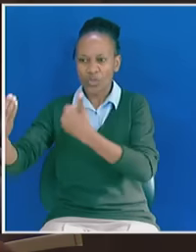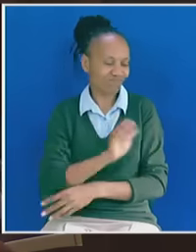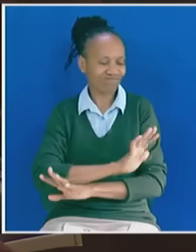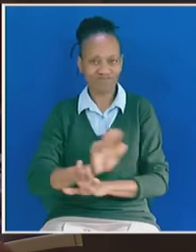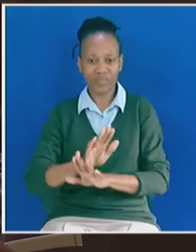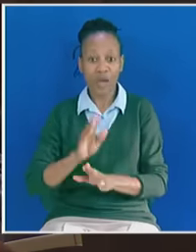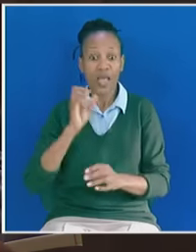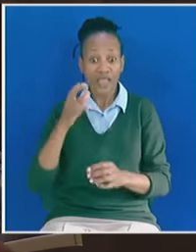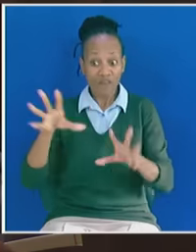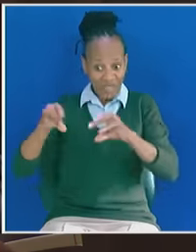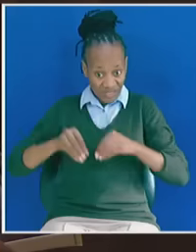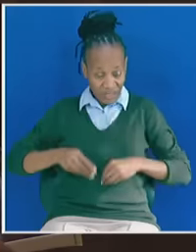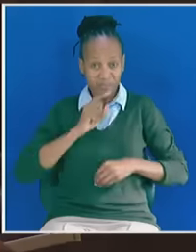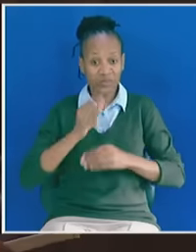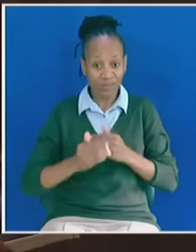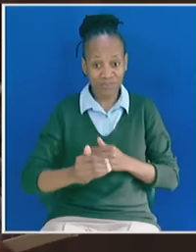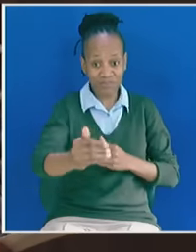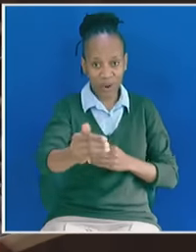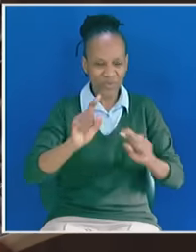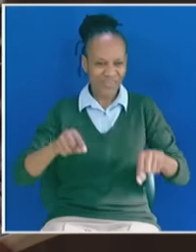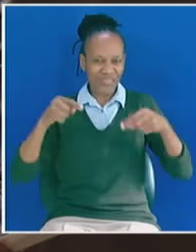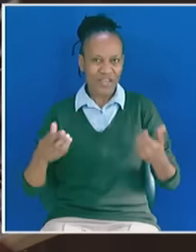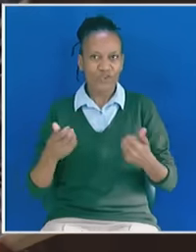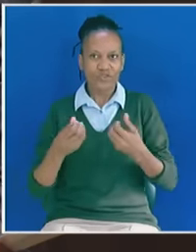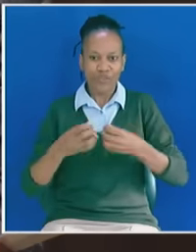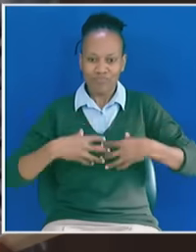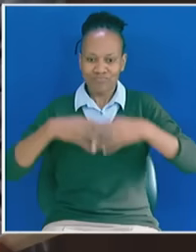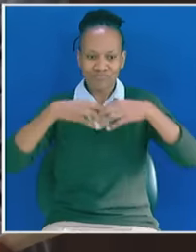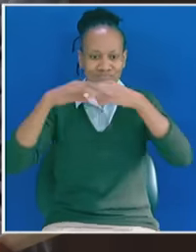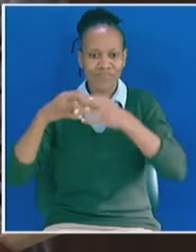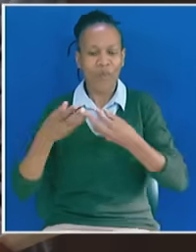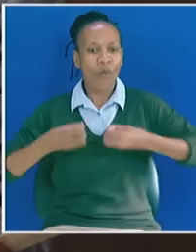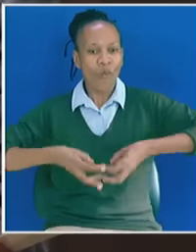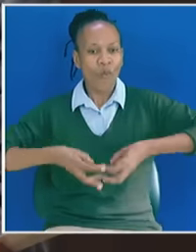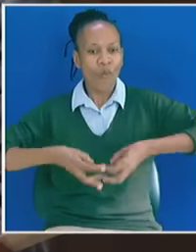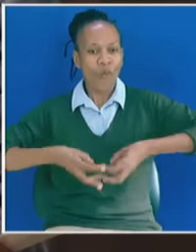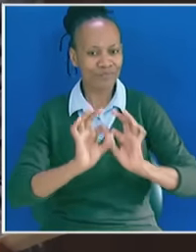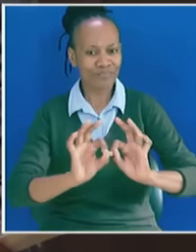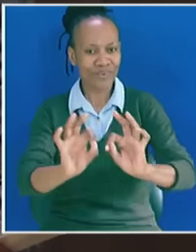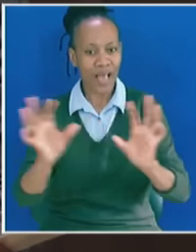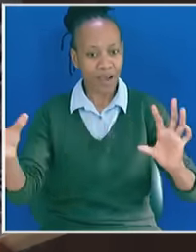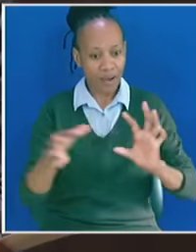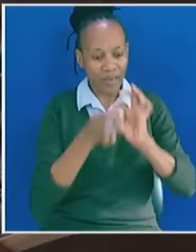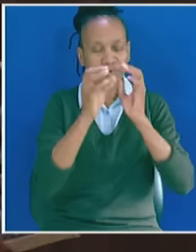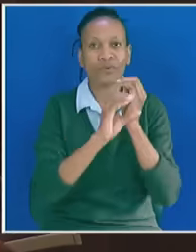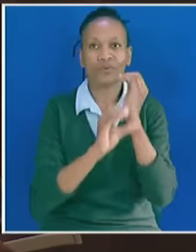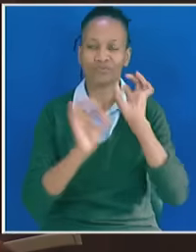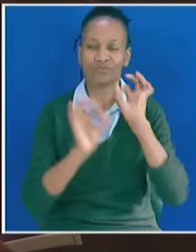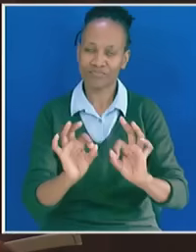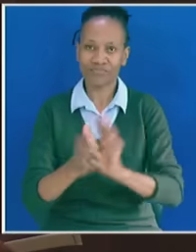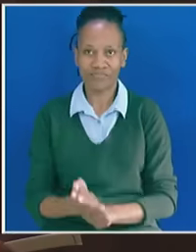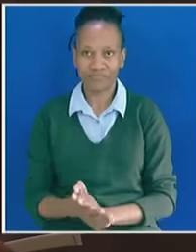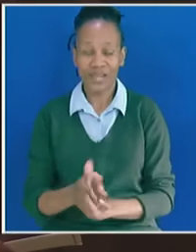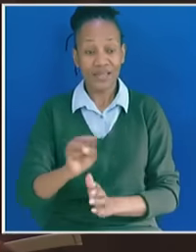harbor intentions of creating conditions conducive for unconstitutional change of government.